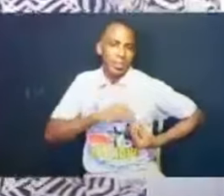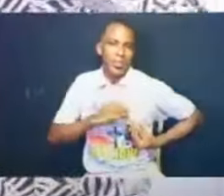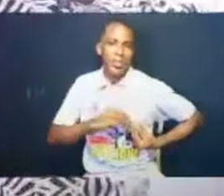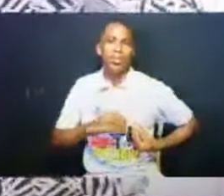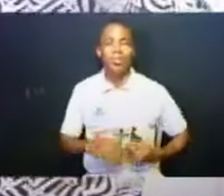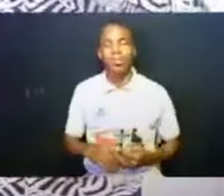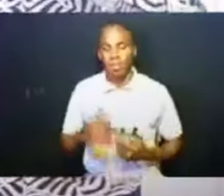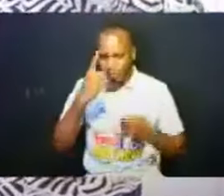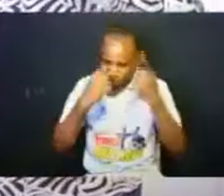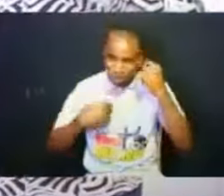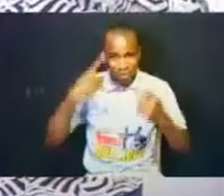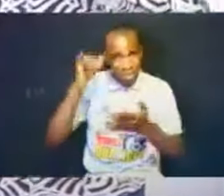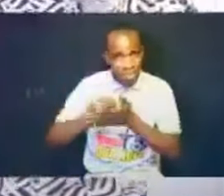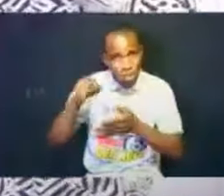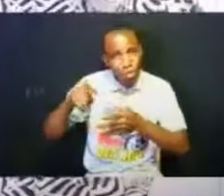And